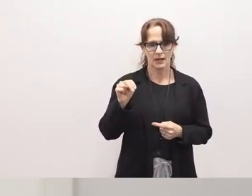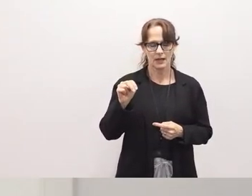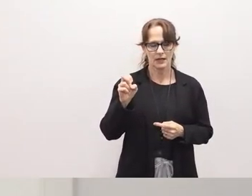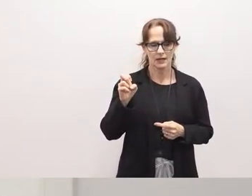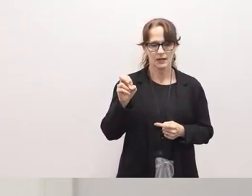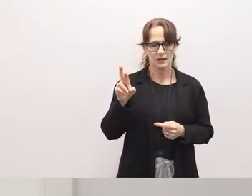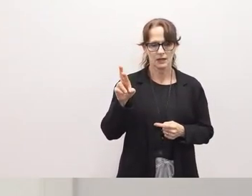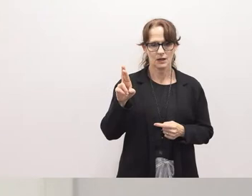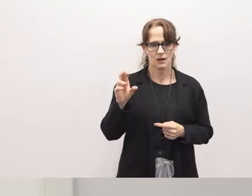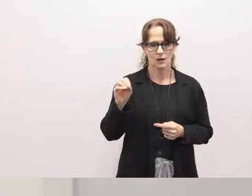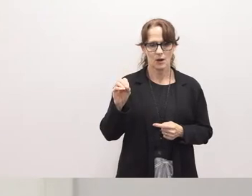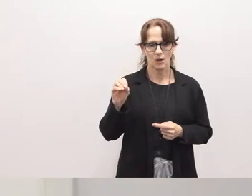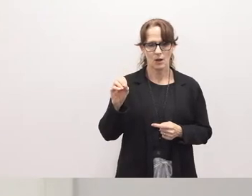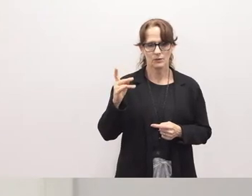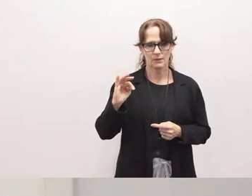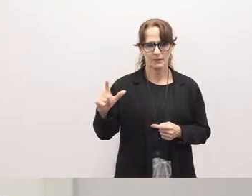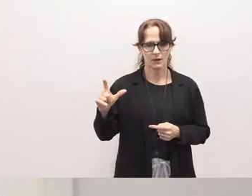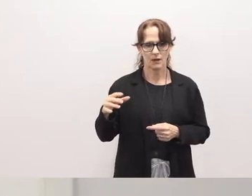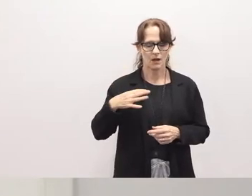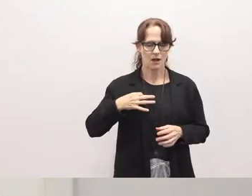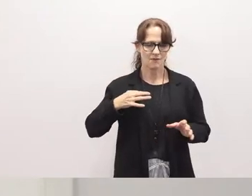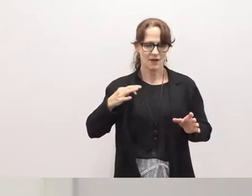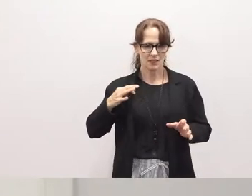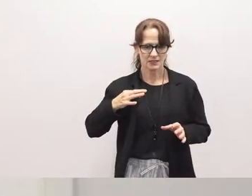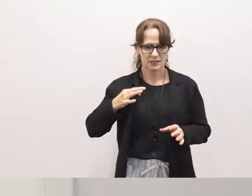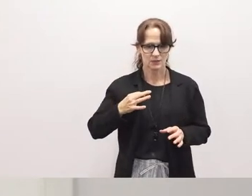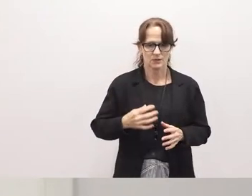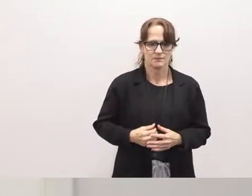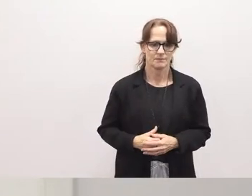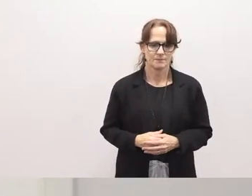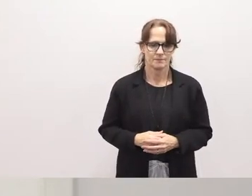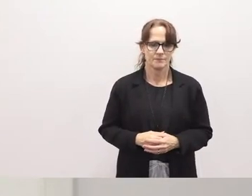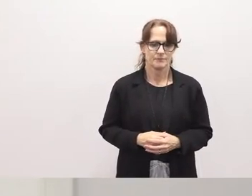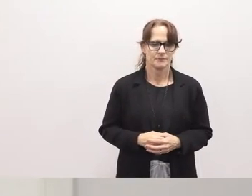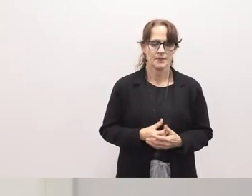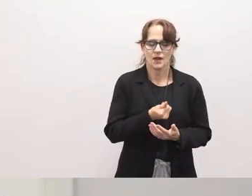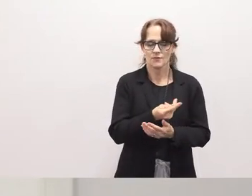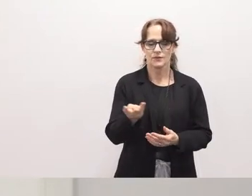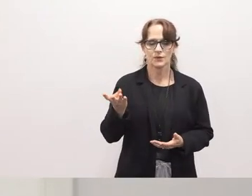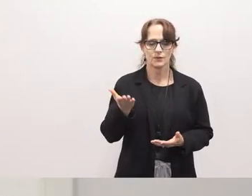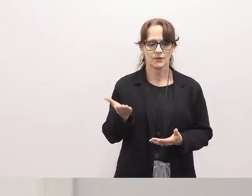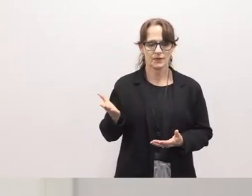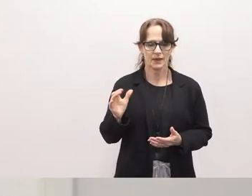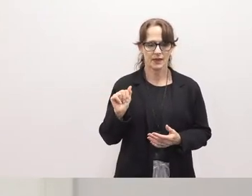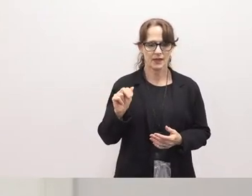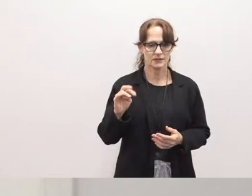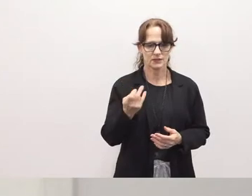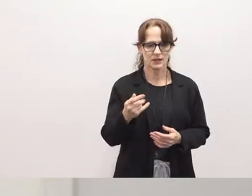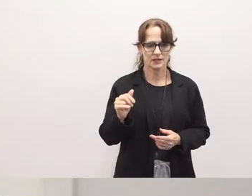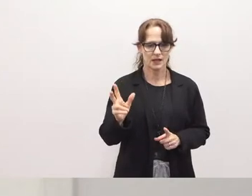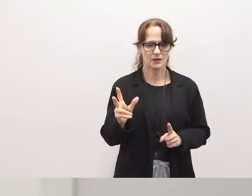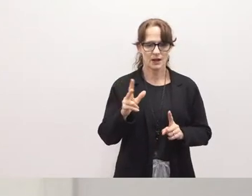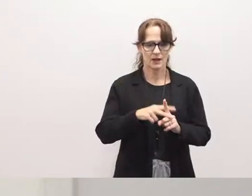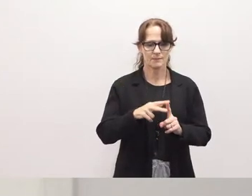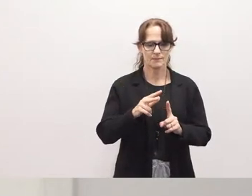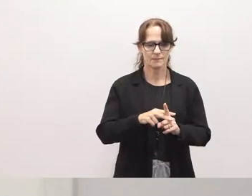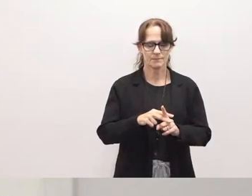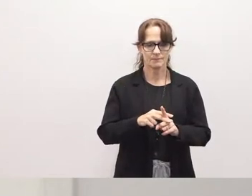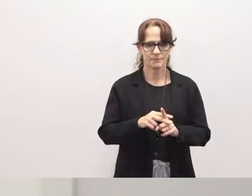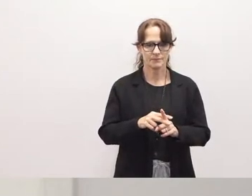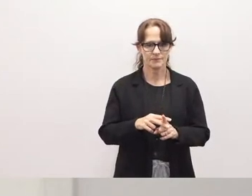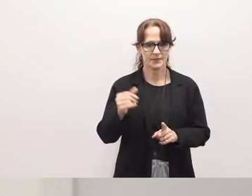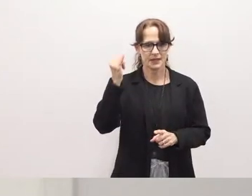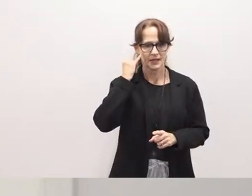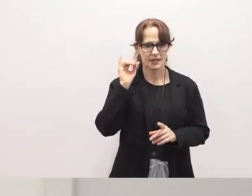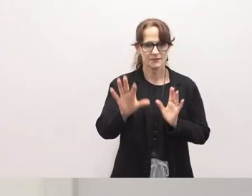volunteers, a new program which was very exciting to hear about. A few of the things that Angelina shared in her application is if she